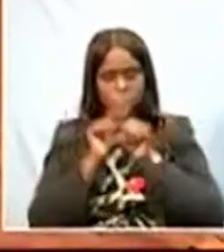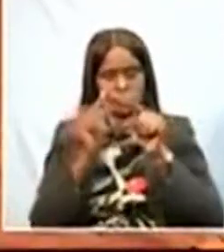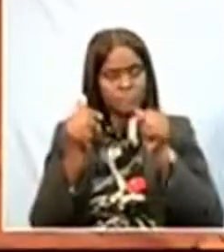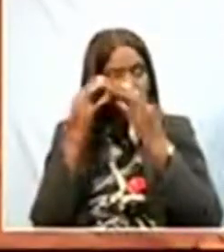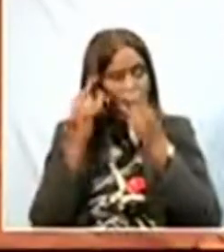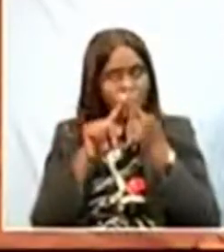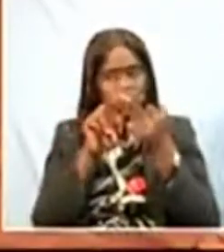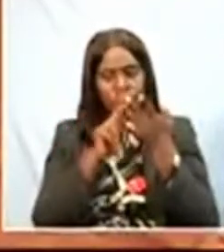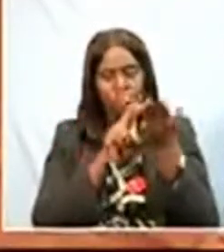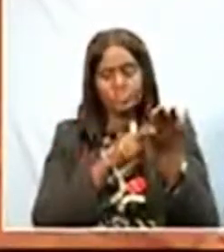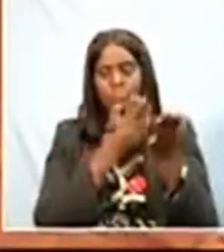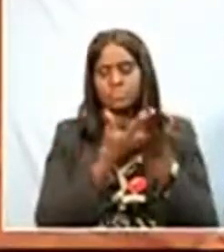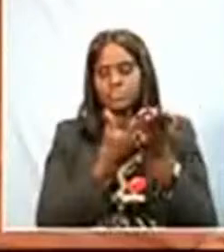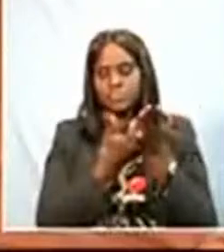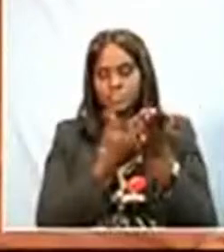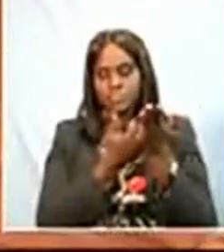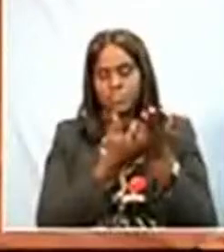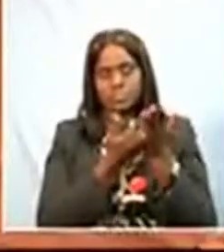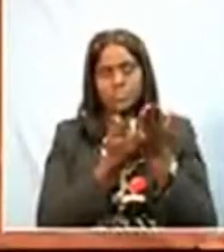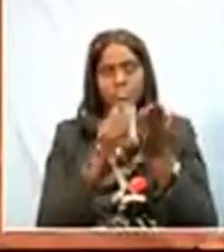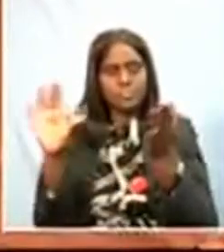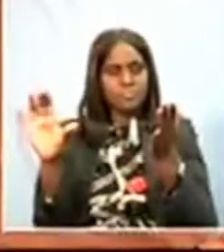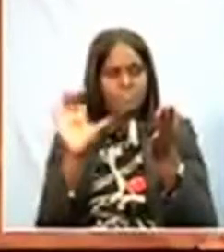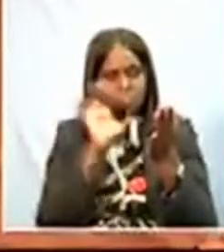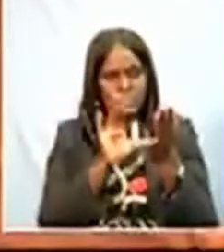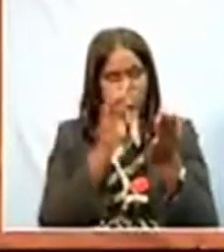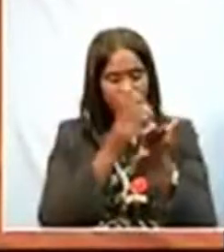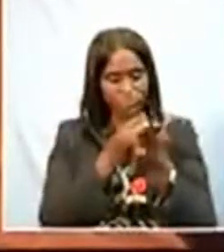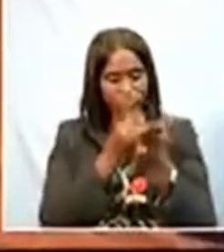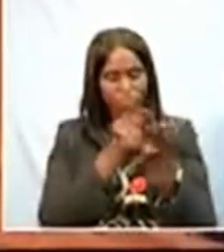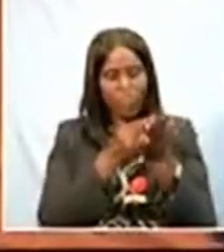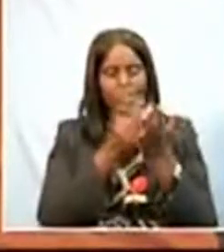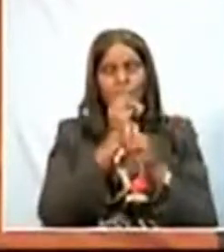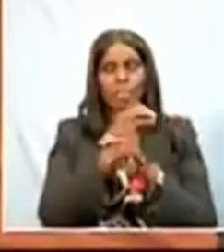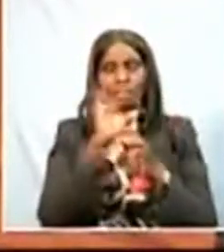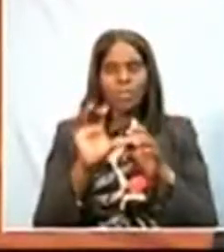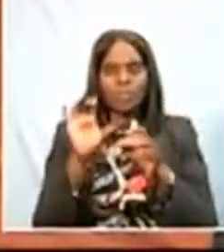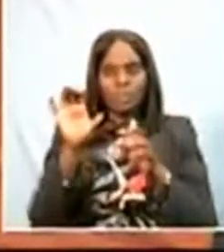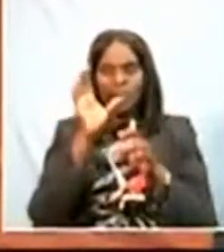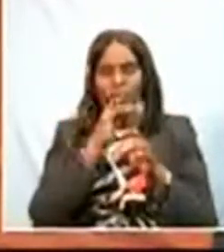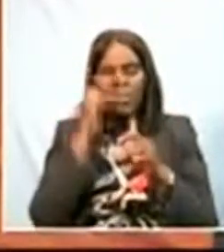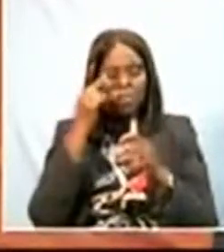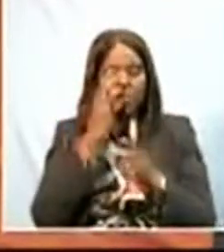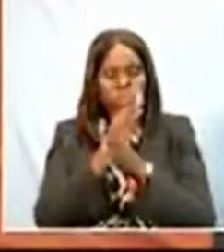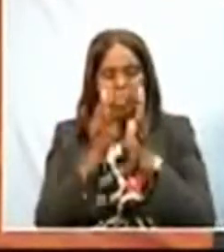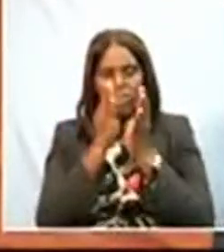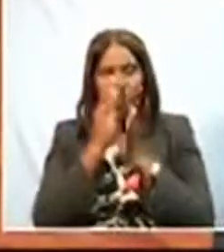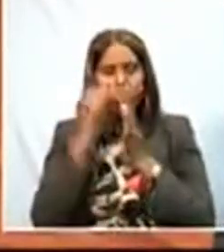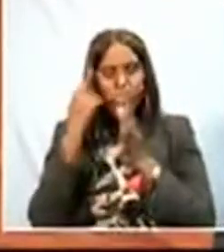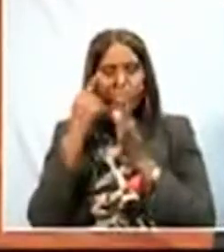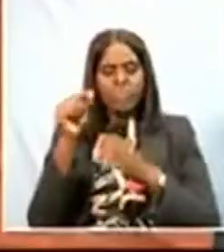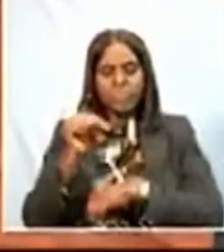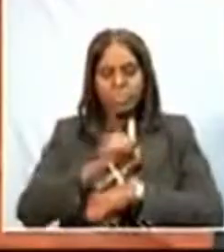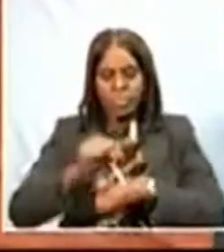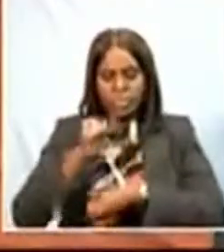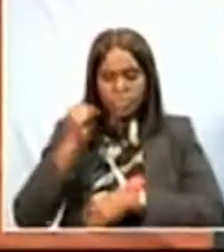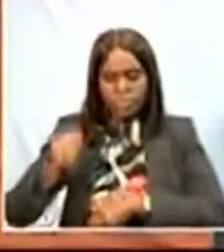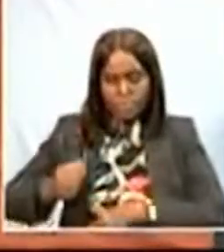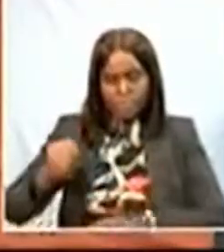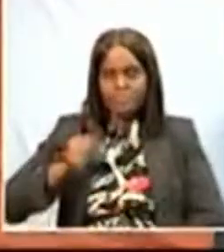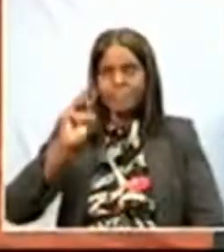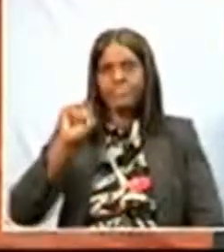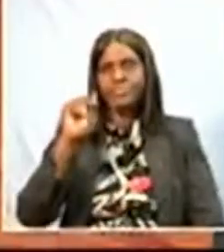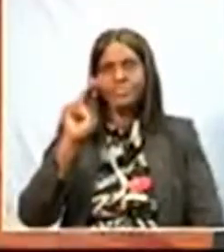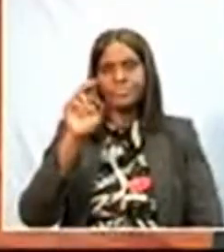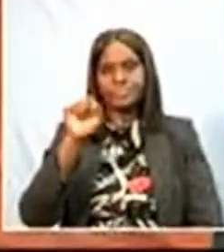to report that the retained money was already allocated for construction of Senior Chief Mshota's